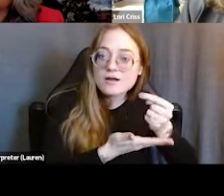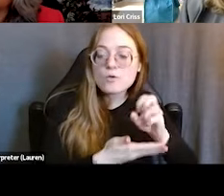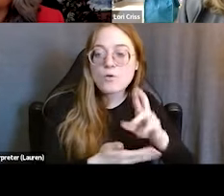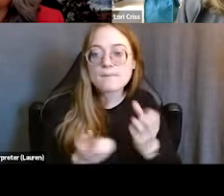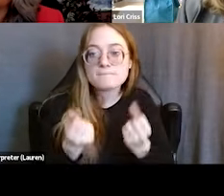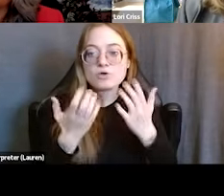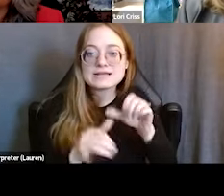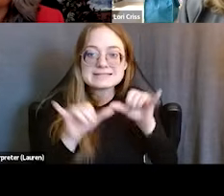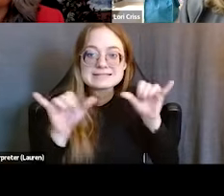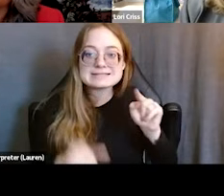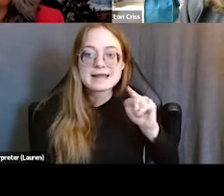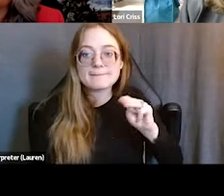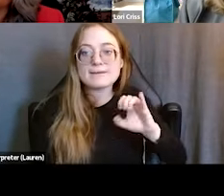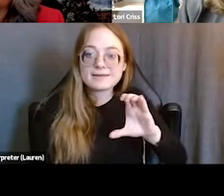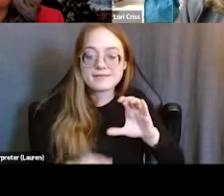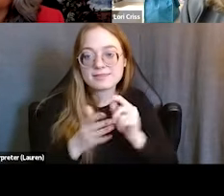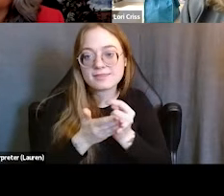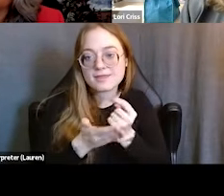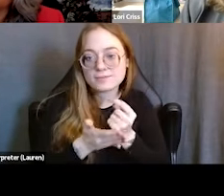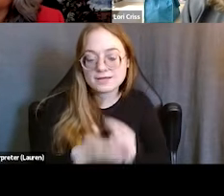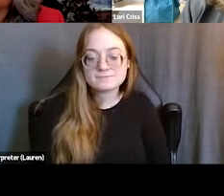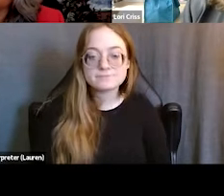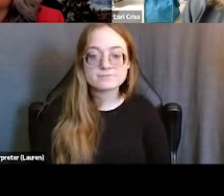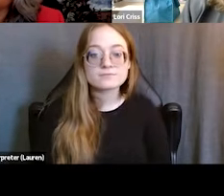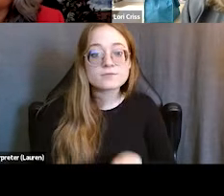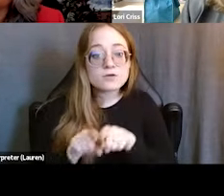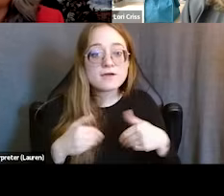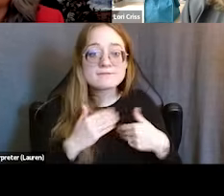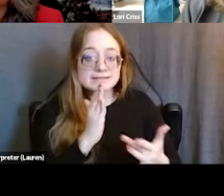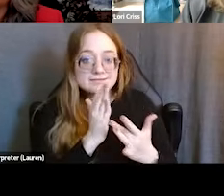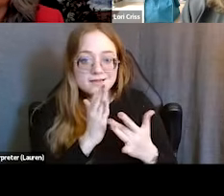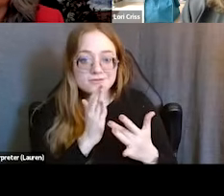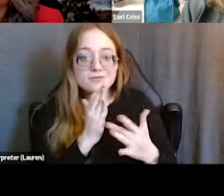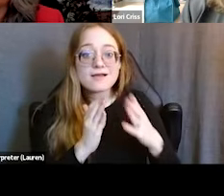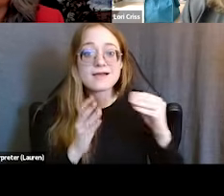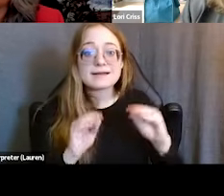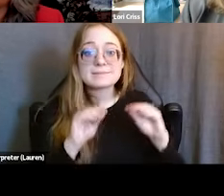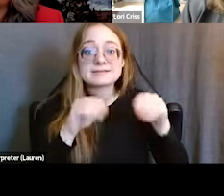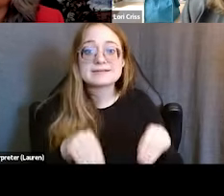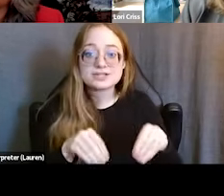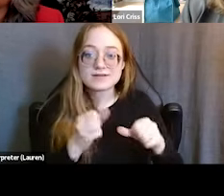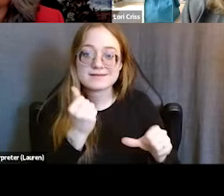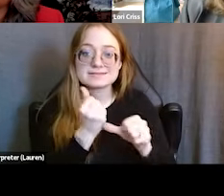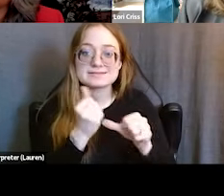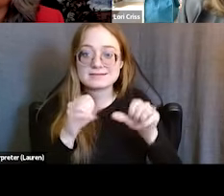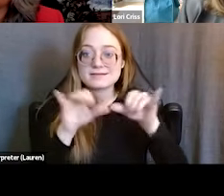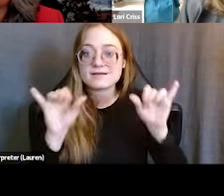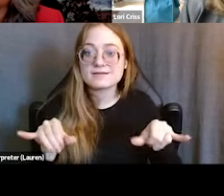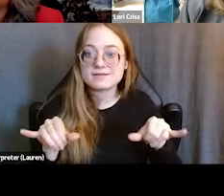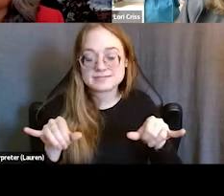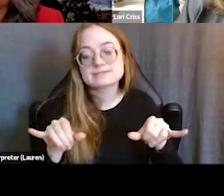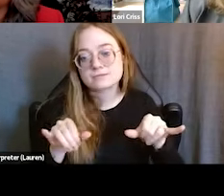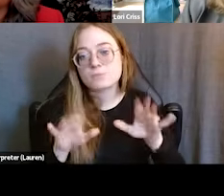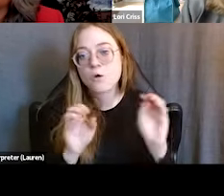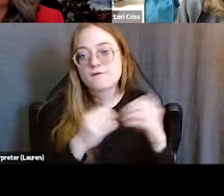therapy. Also having consultation and technical assistance office hours. So having a team that's available to them on